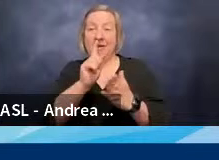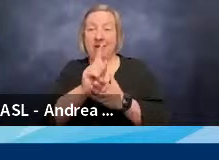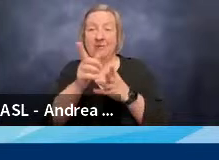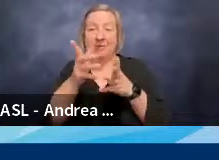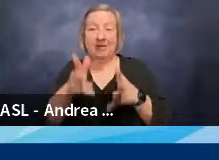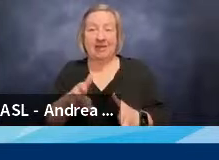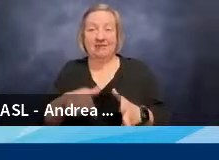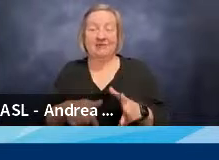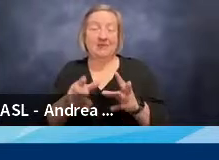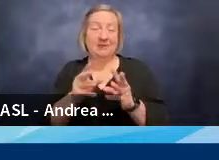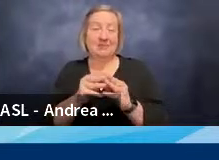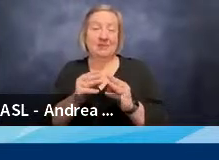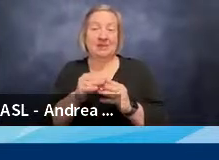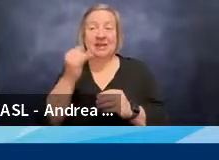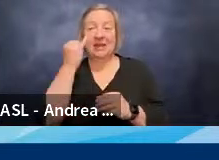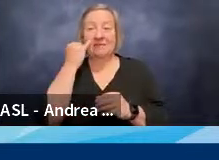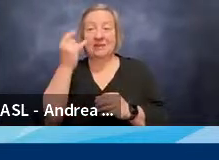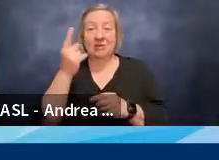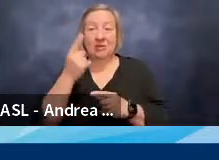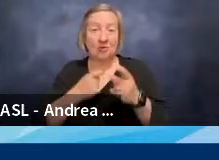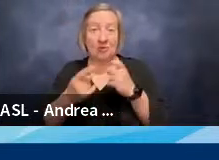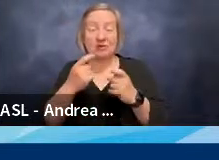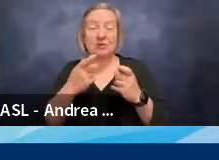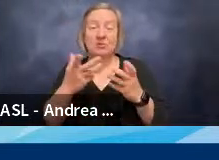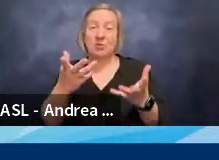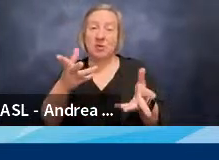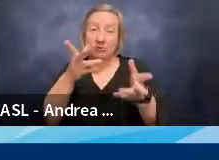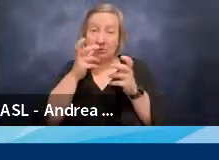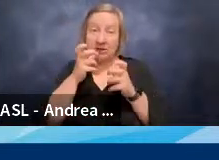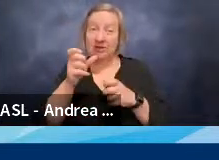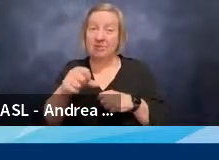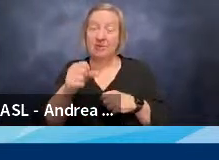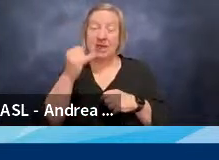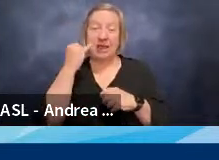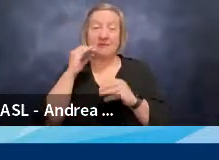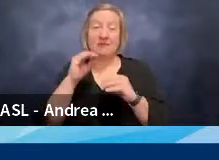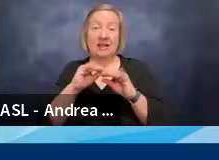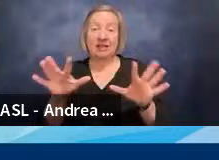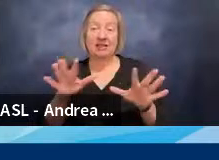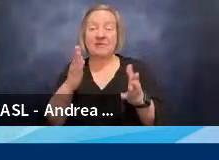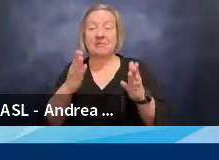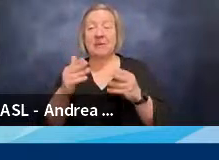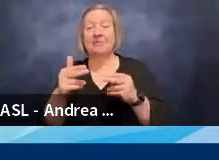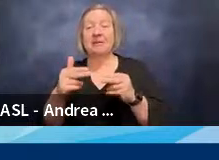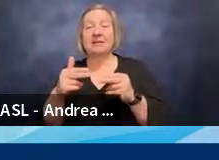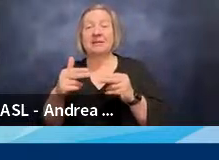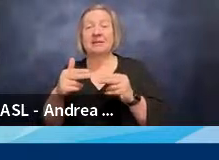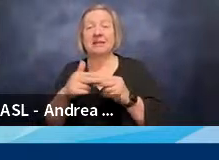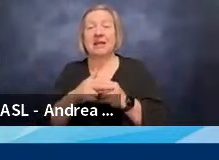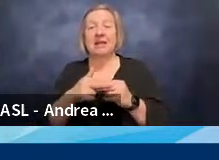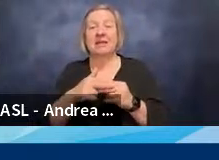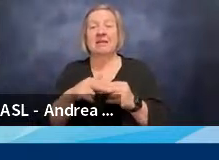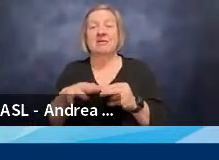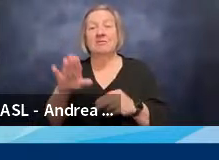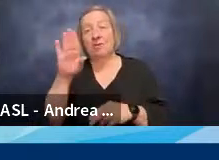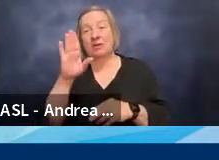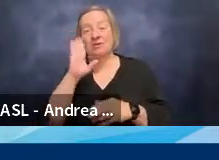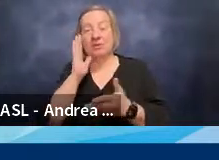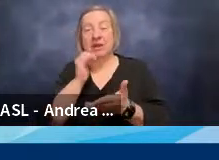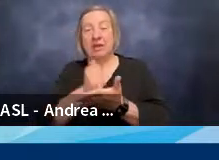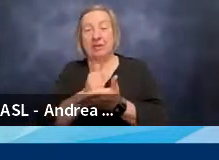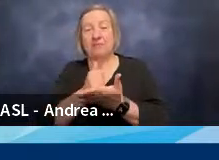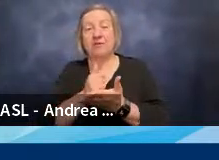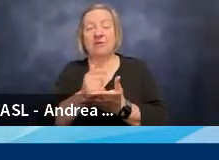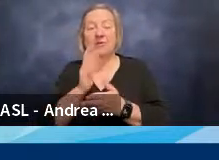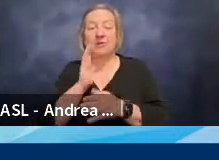meeting. And if you do have questions, we want to hear them. If it's clarifying maybe a slide, then if you raise your hand, that would be helpful and I'll call on